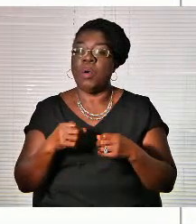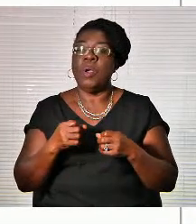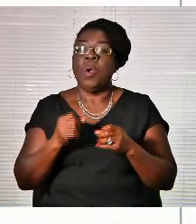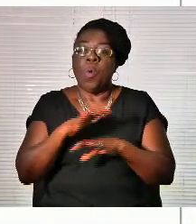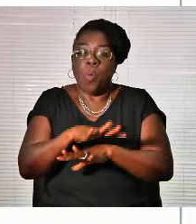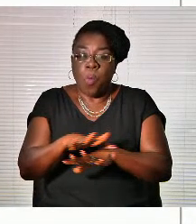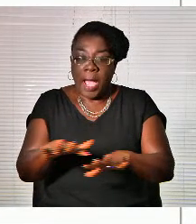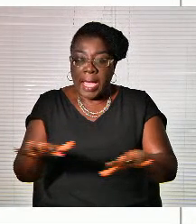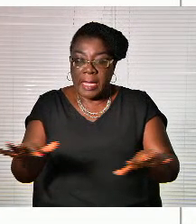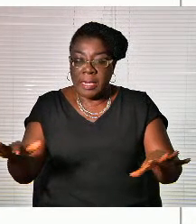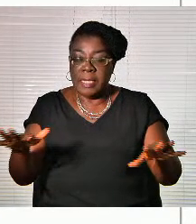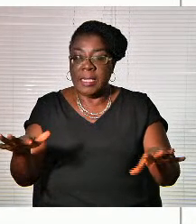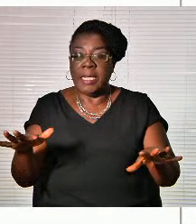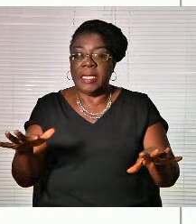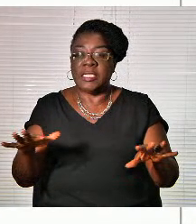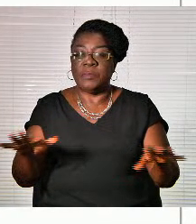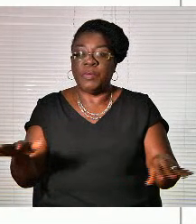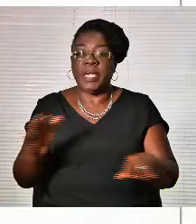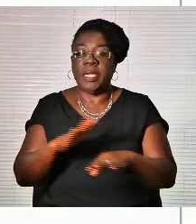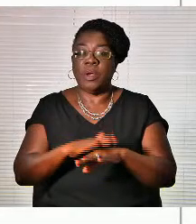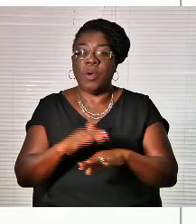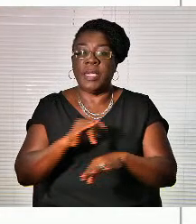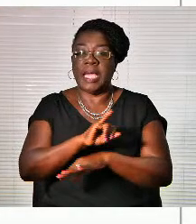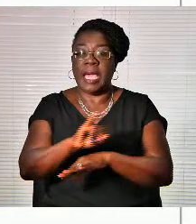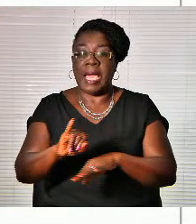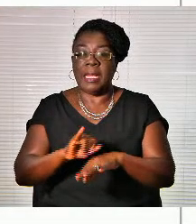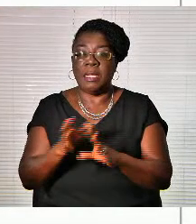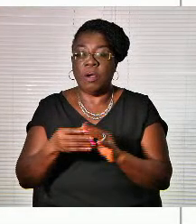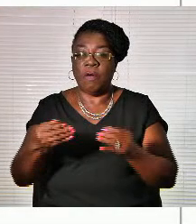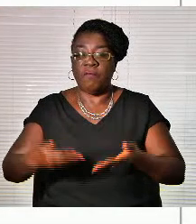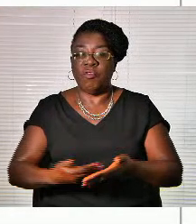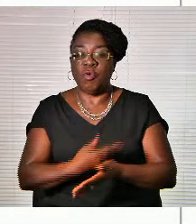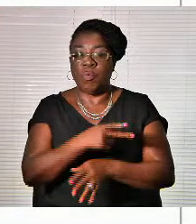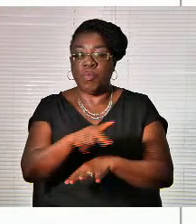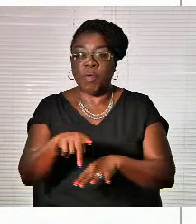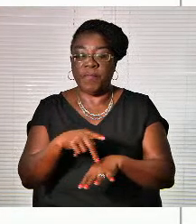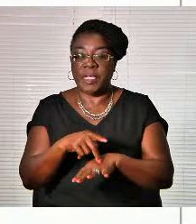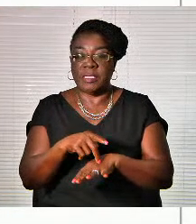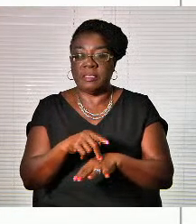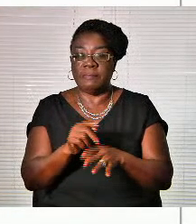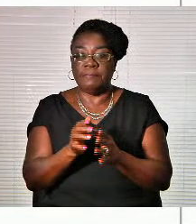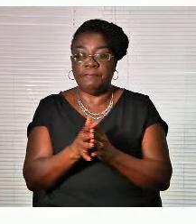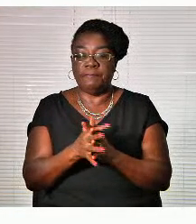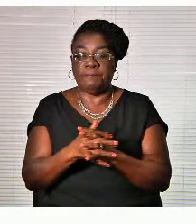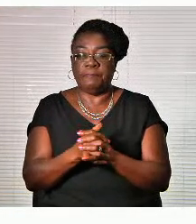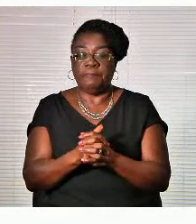dispersed cases and contacts are on the island of New Providence. Next slide.